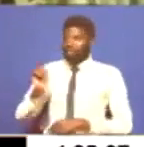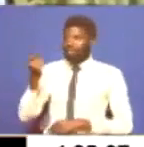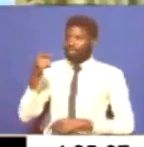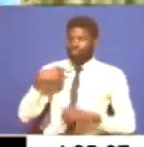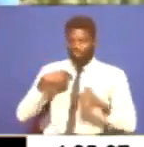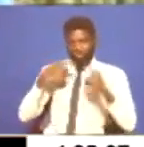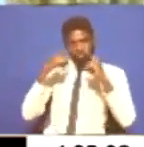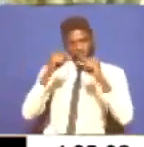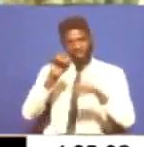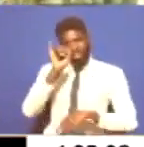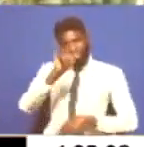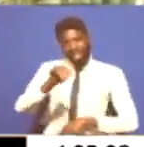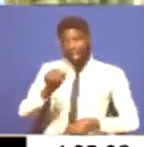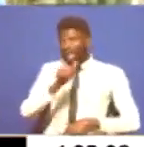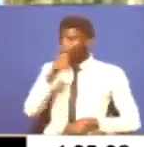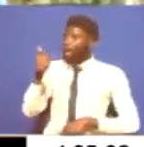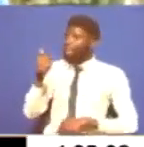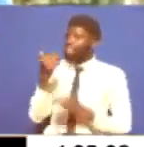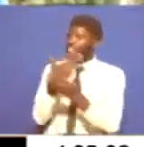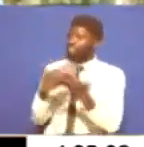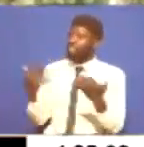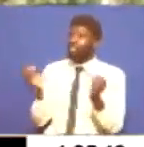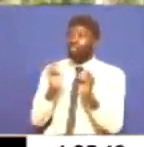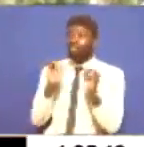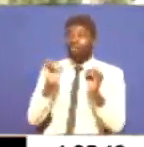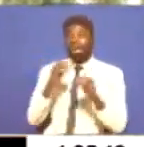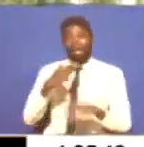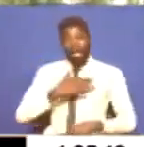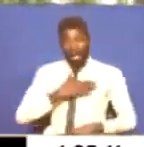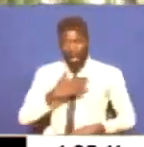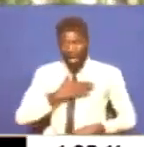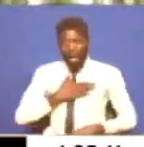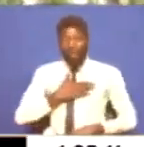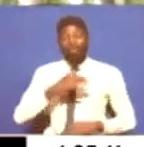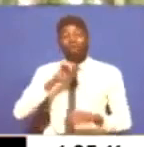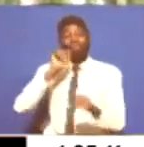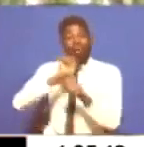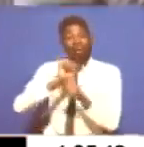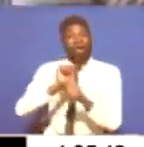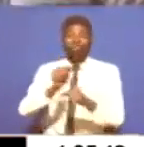Sioni kama iko shida ngine, kazi unajua kazi yetu hata ukifanya mzuri, raia wewe sema umefanya kazi mzuri.